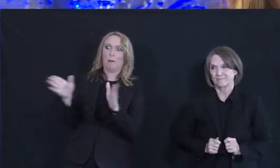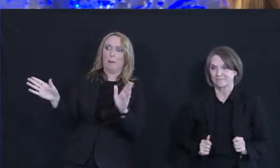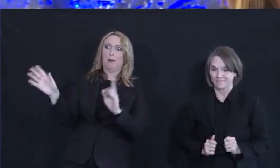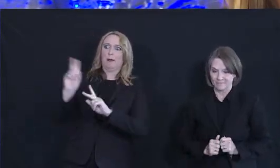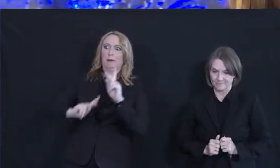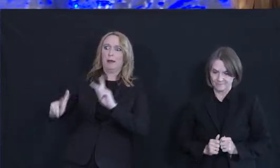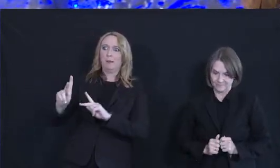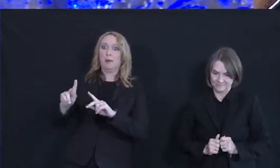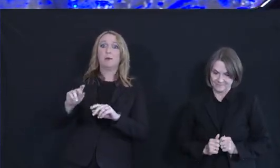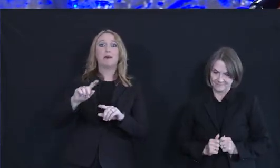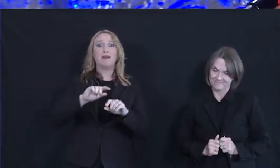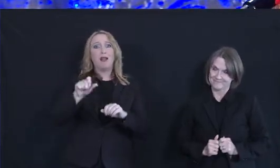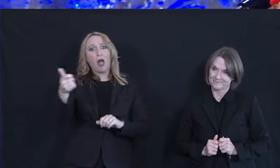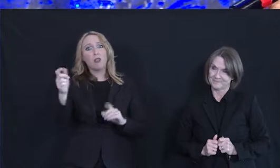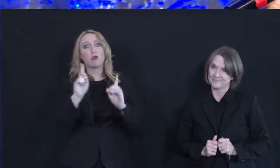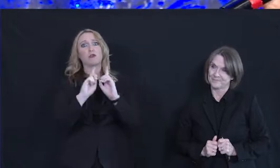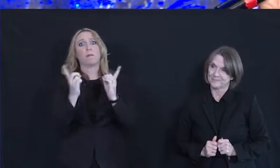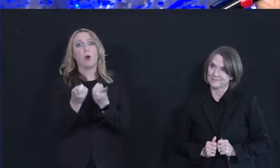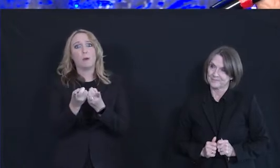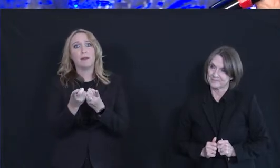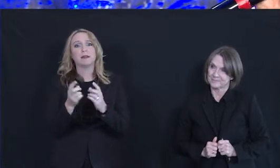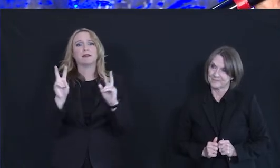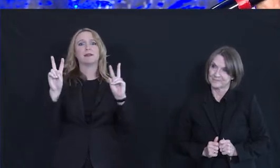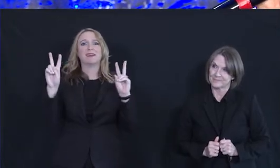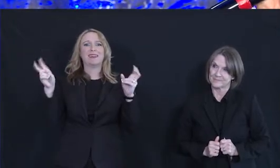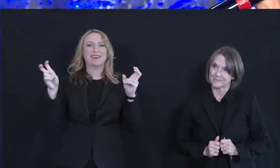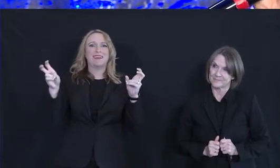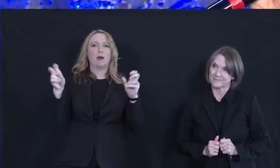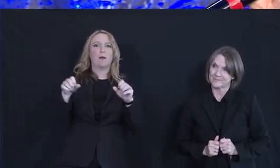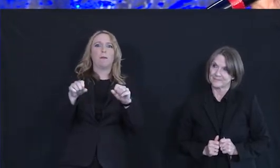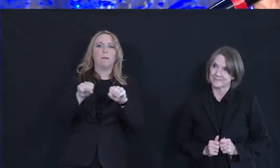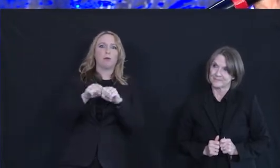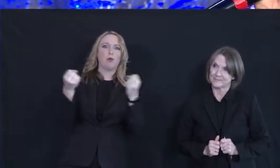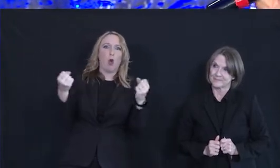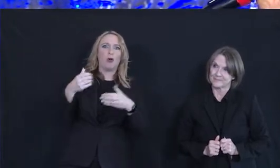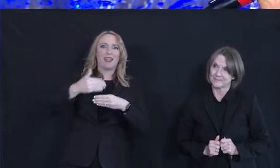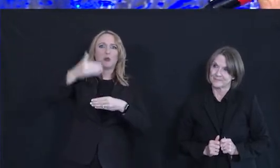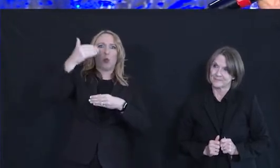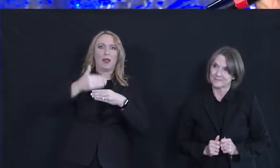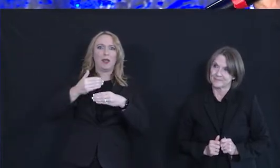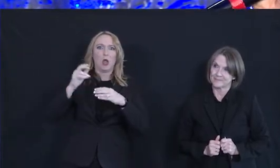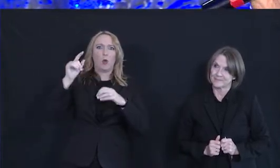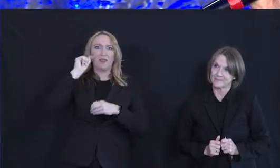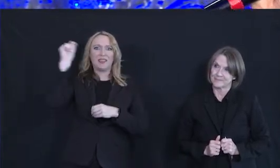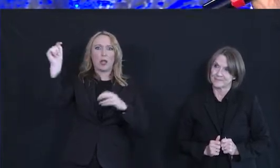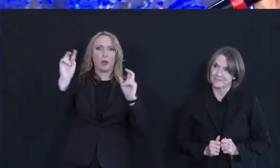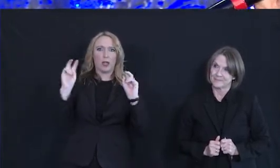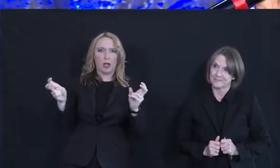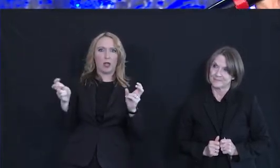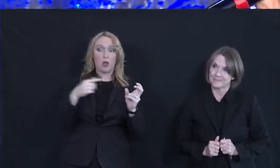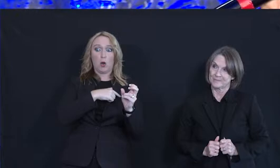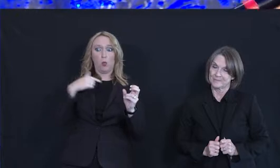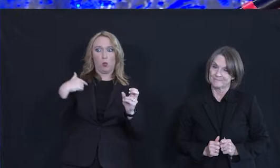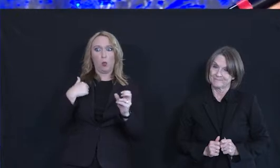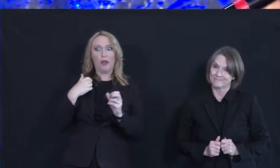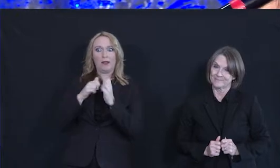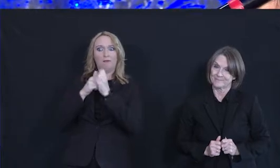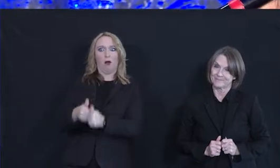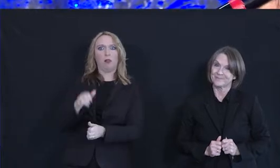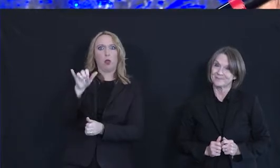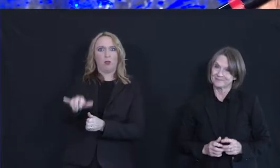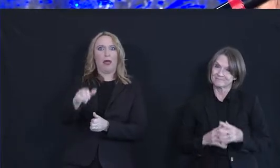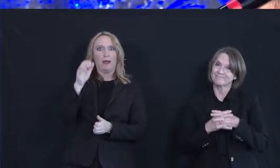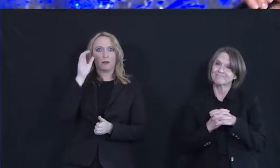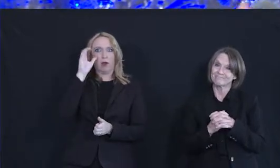departments that have to work together the broken windows theory is something we subscribe to in the city so a clean city is also a safe City and all those